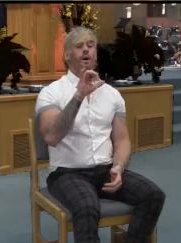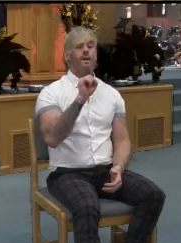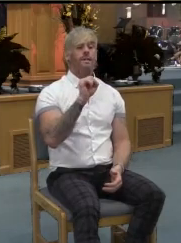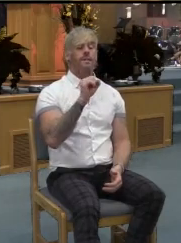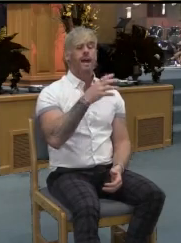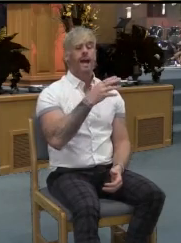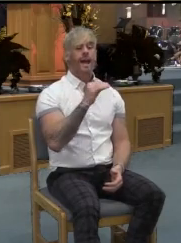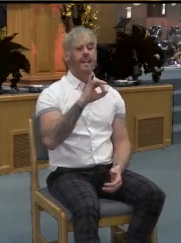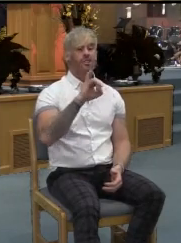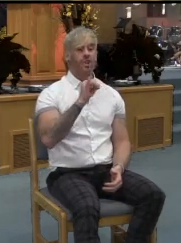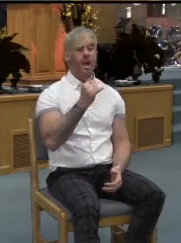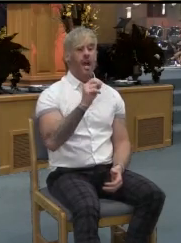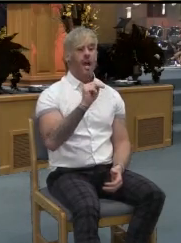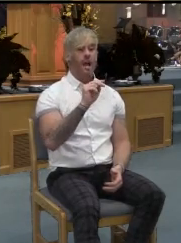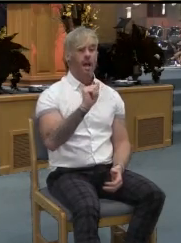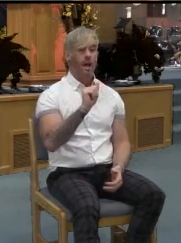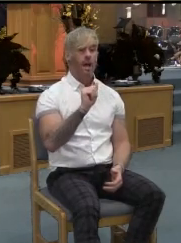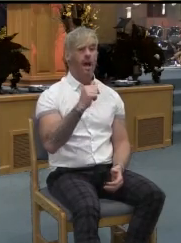night.